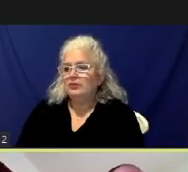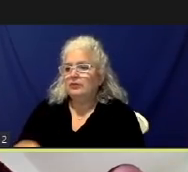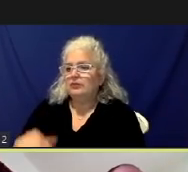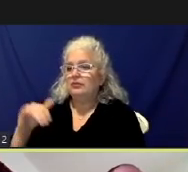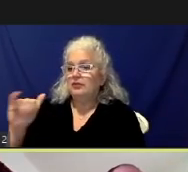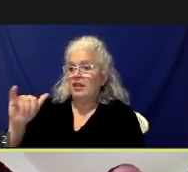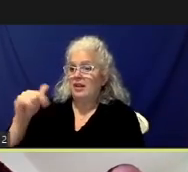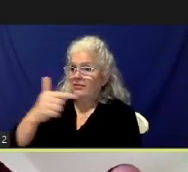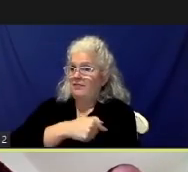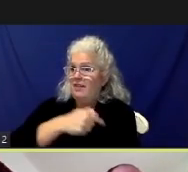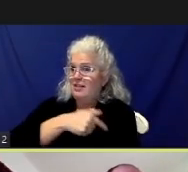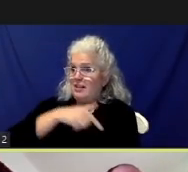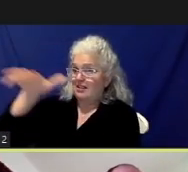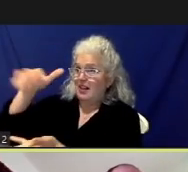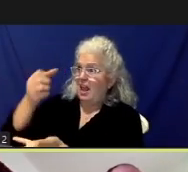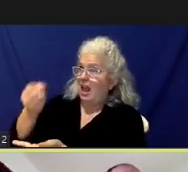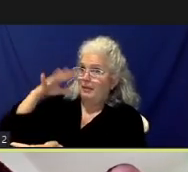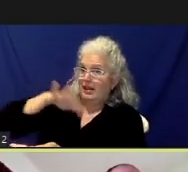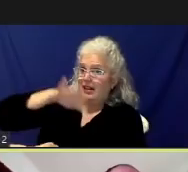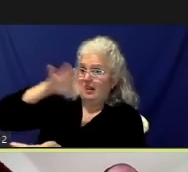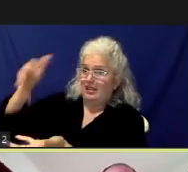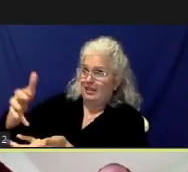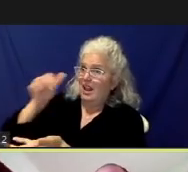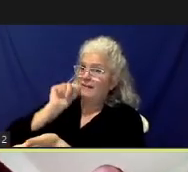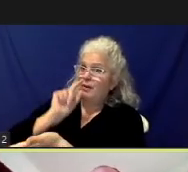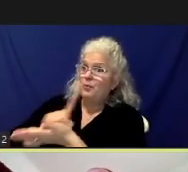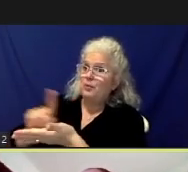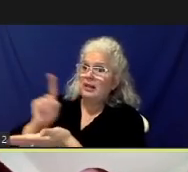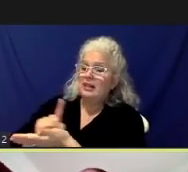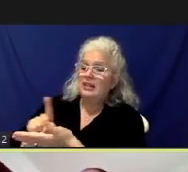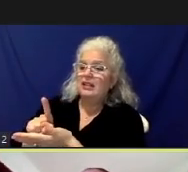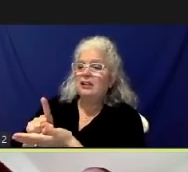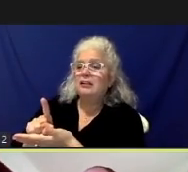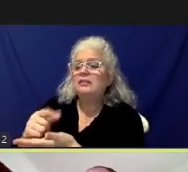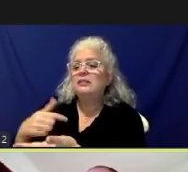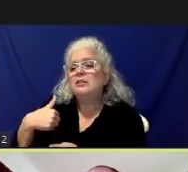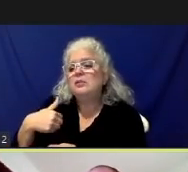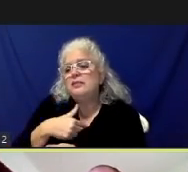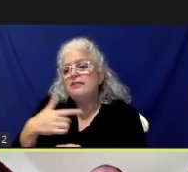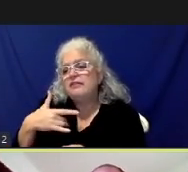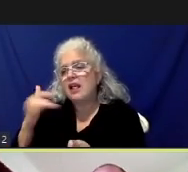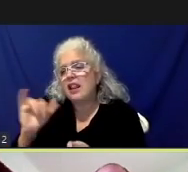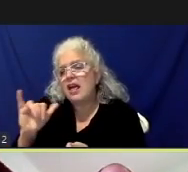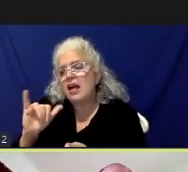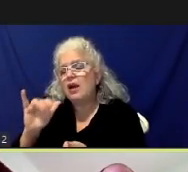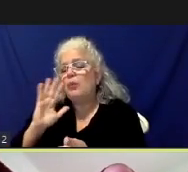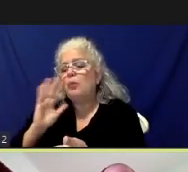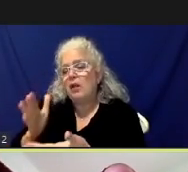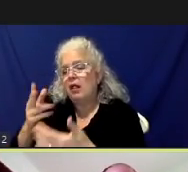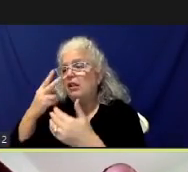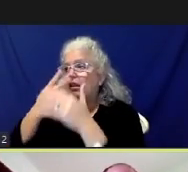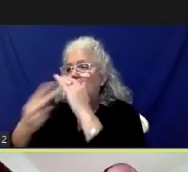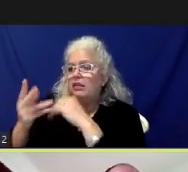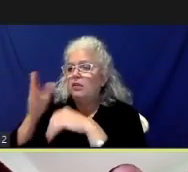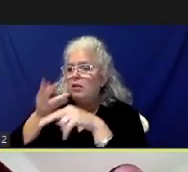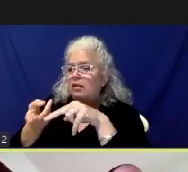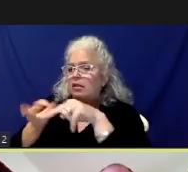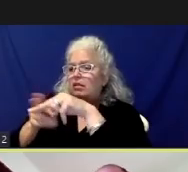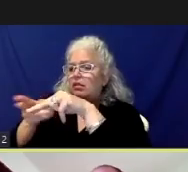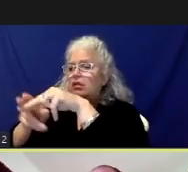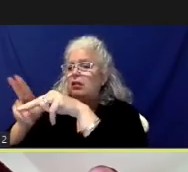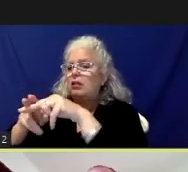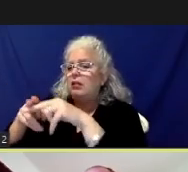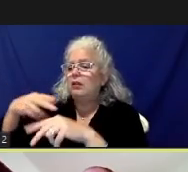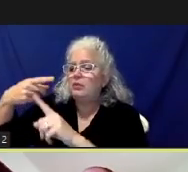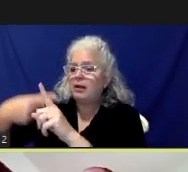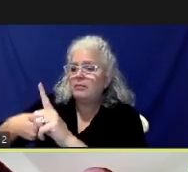to be increasing over the course of the next month or two. There's a presidential administration change. There's